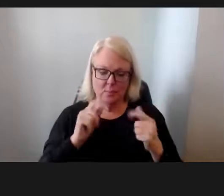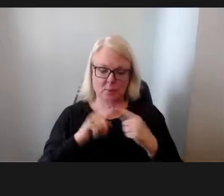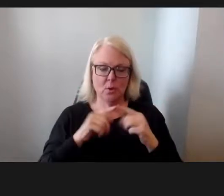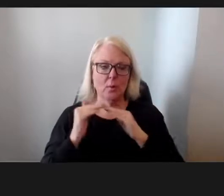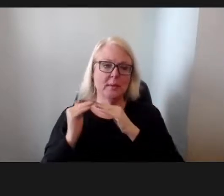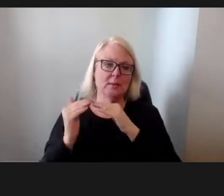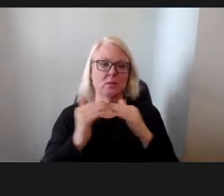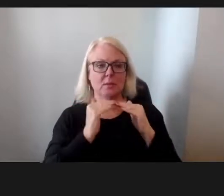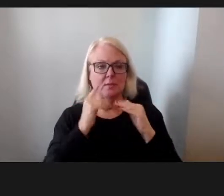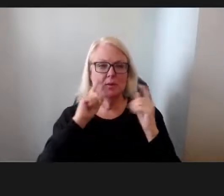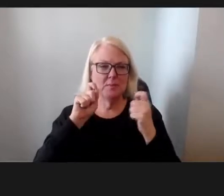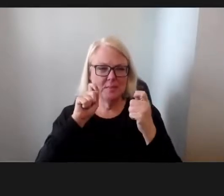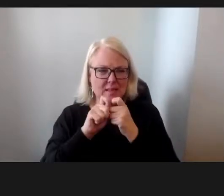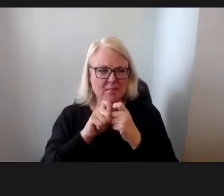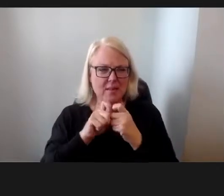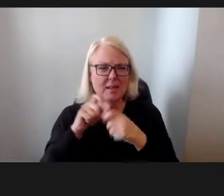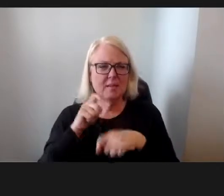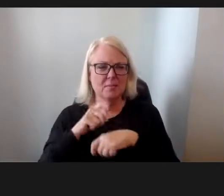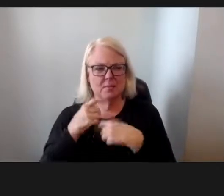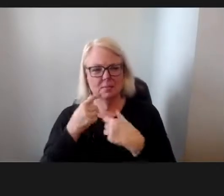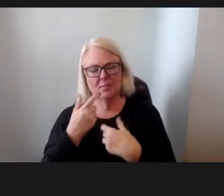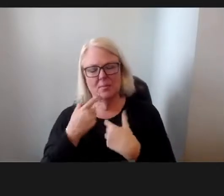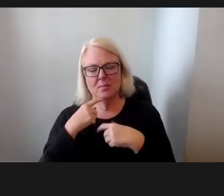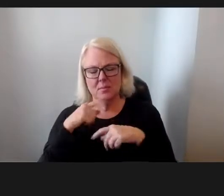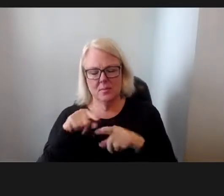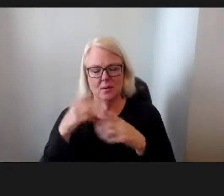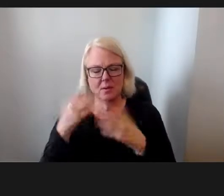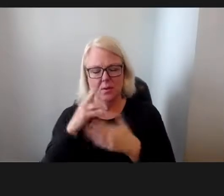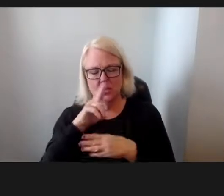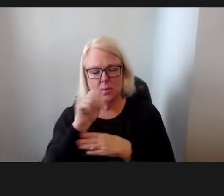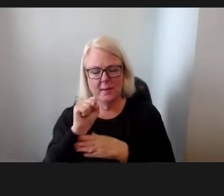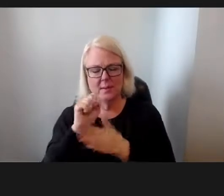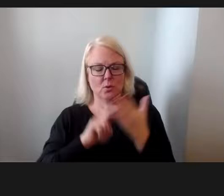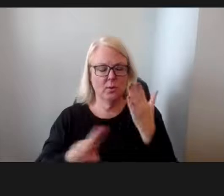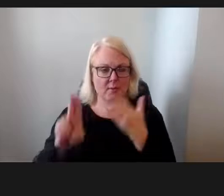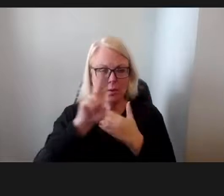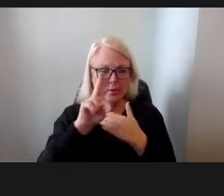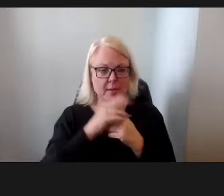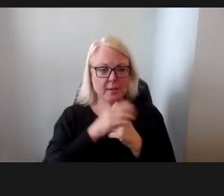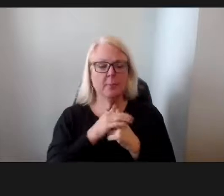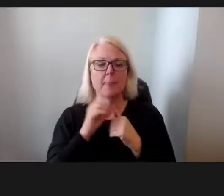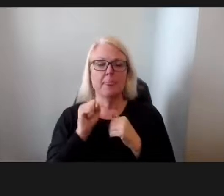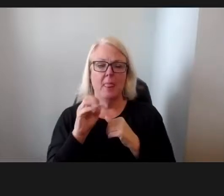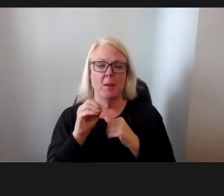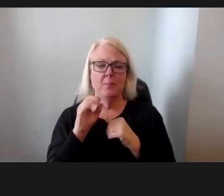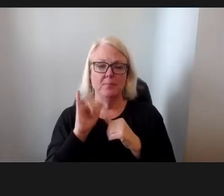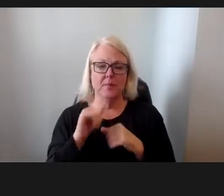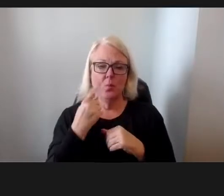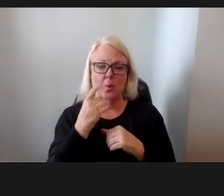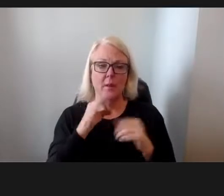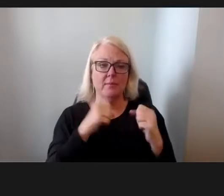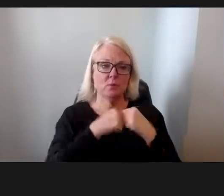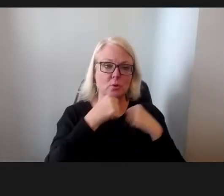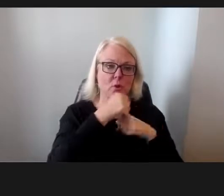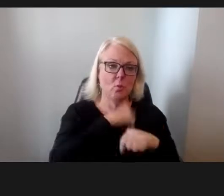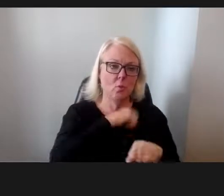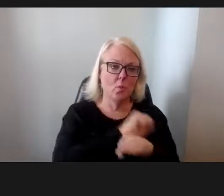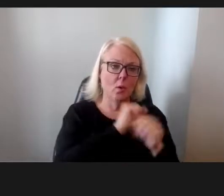justice in specific moments in the US university. So that's one of the structures I work